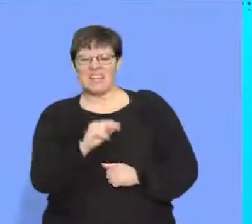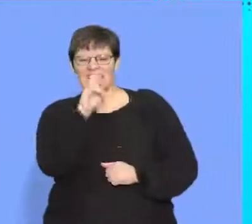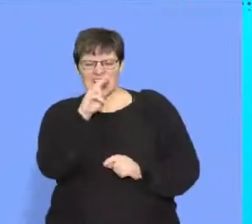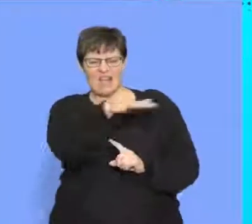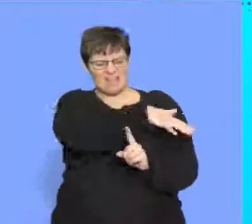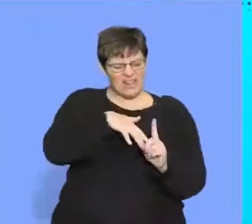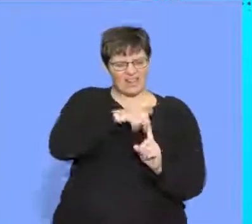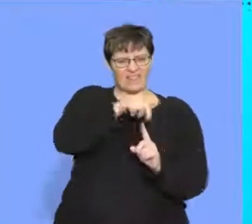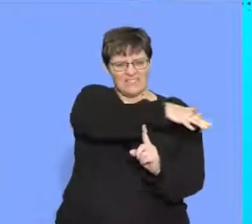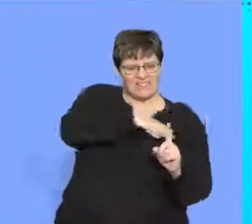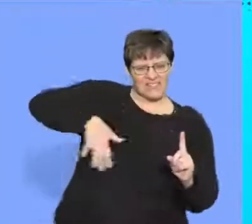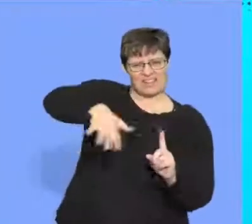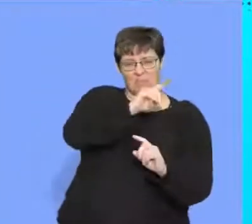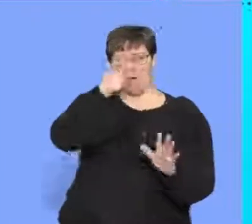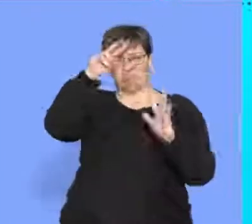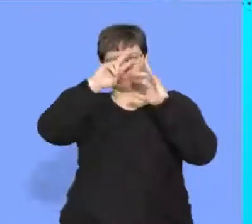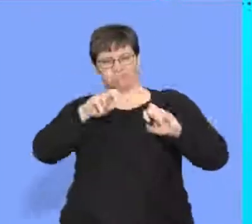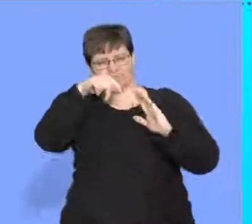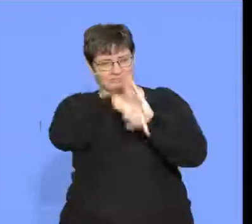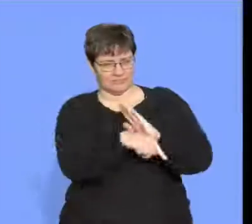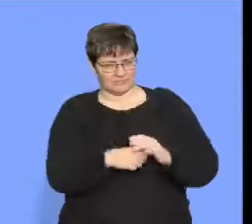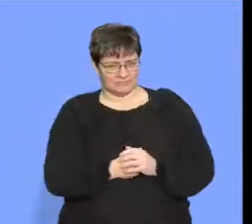look at fields in a little bit more detail.